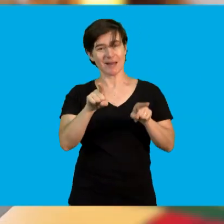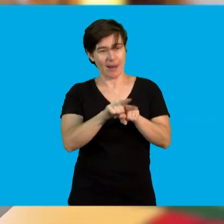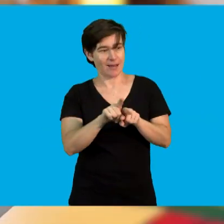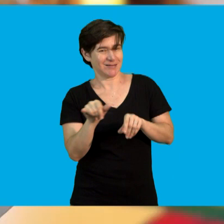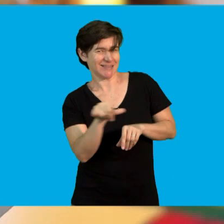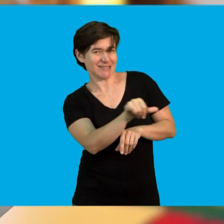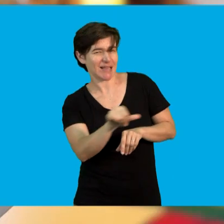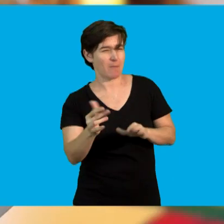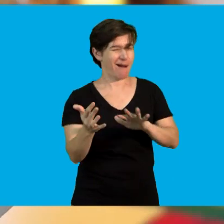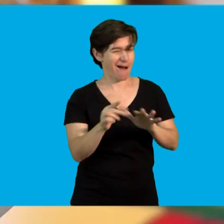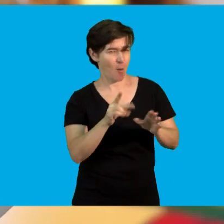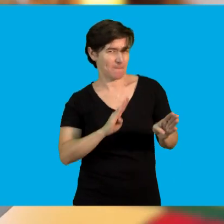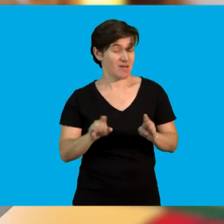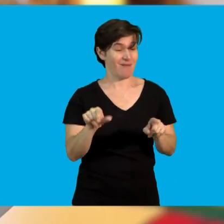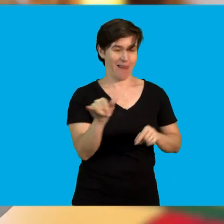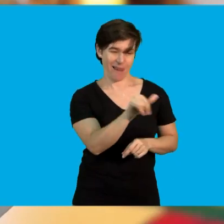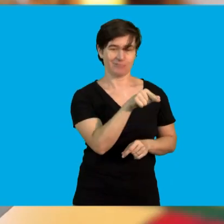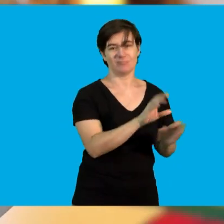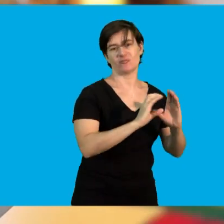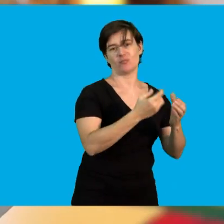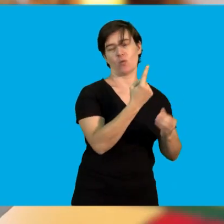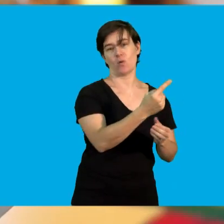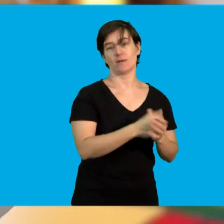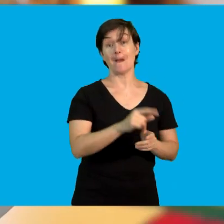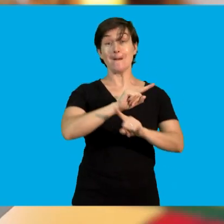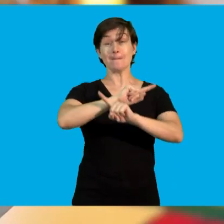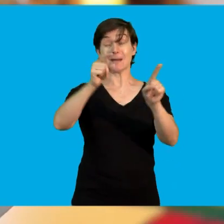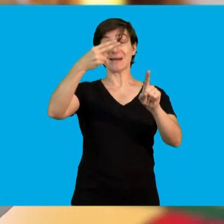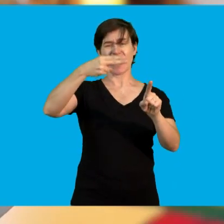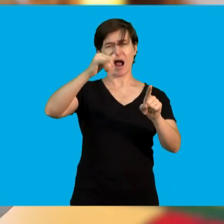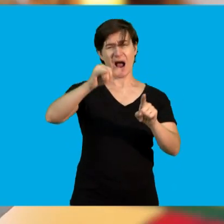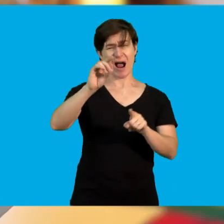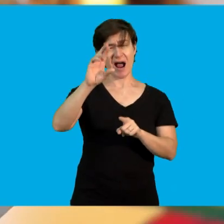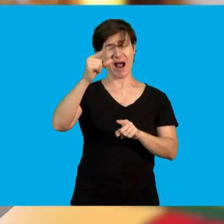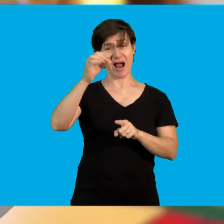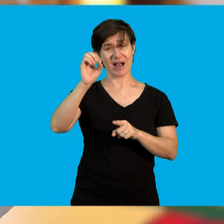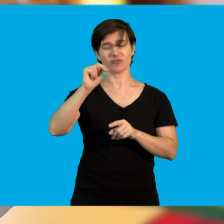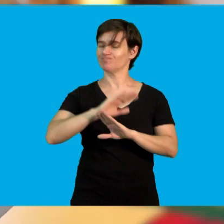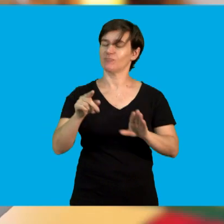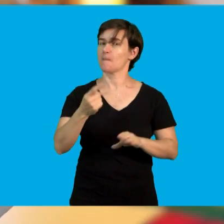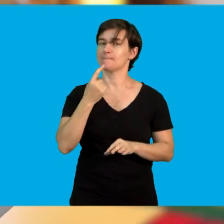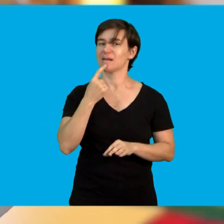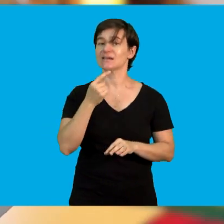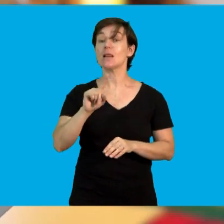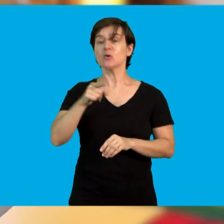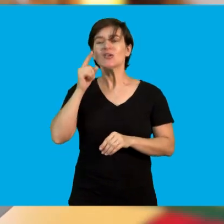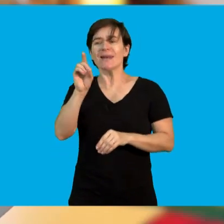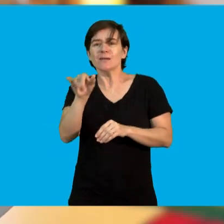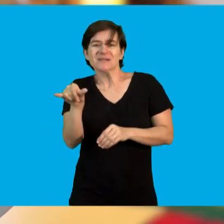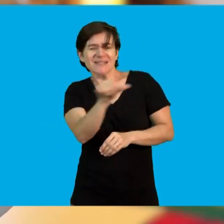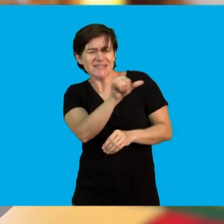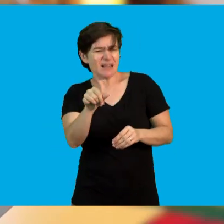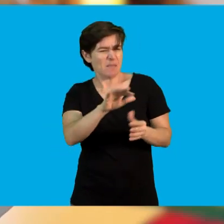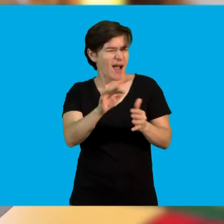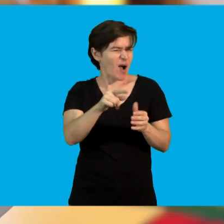it behaves like the elements in group 1, and those elements are metals. However, hydrogen is not a metal. It is there because it